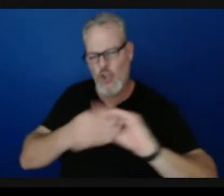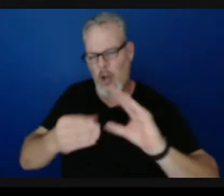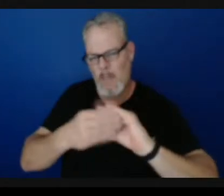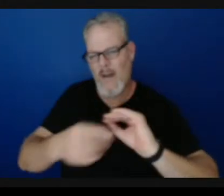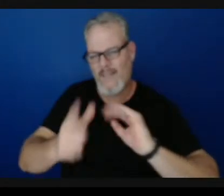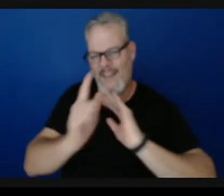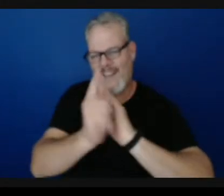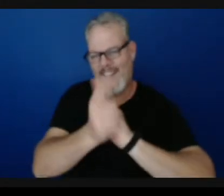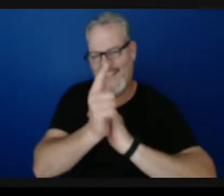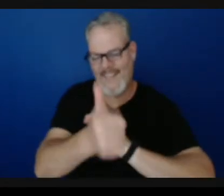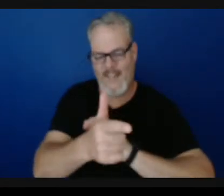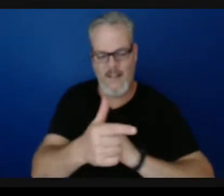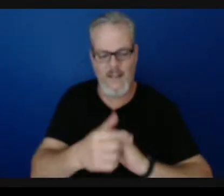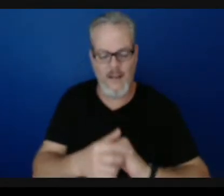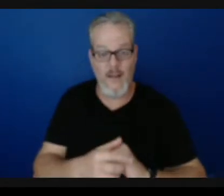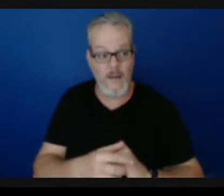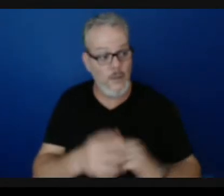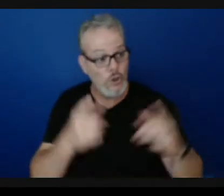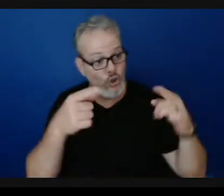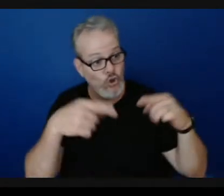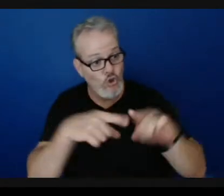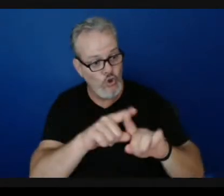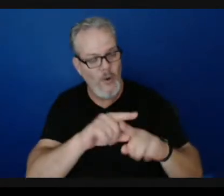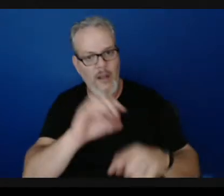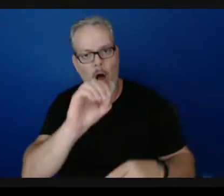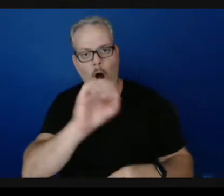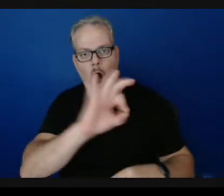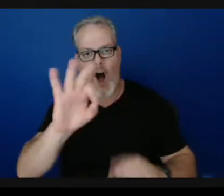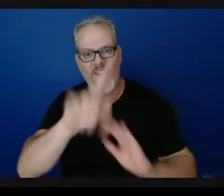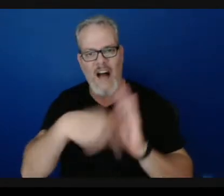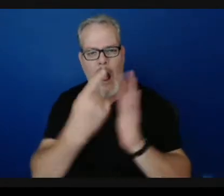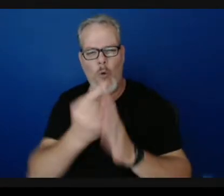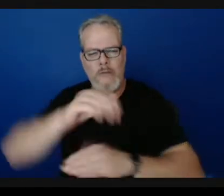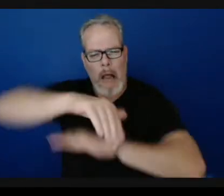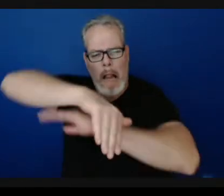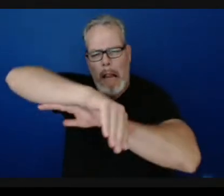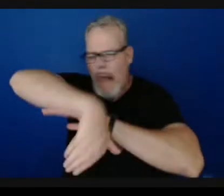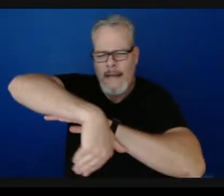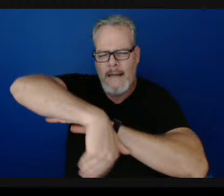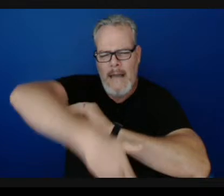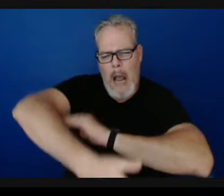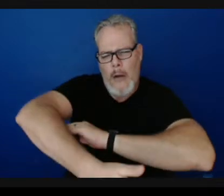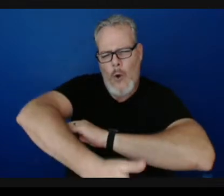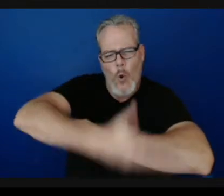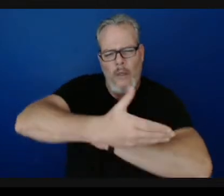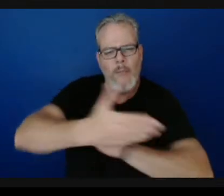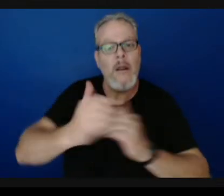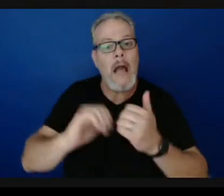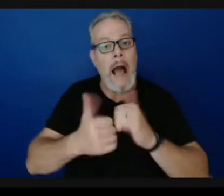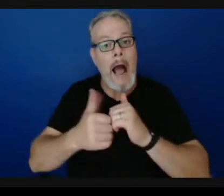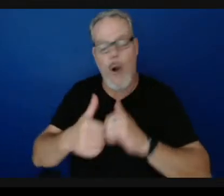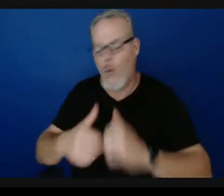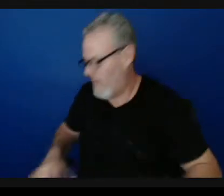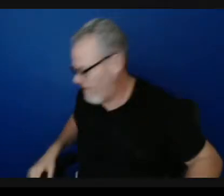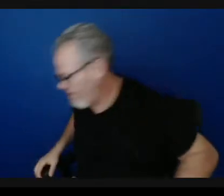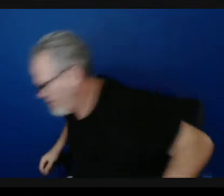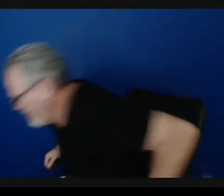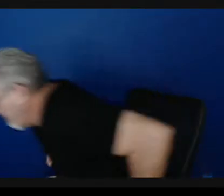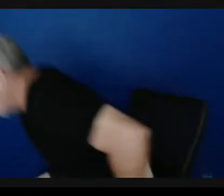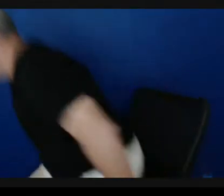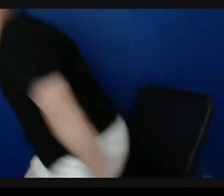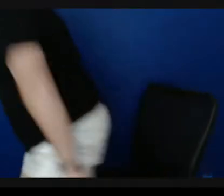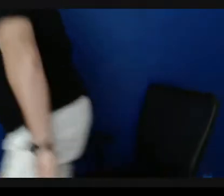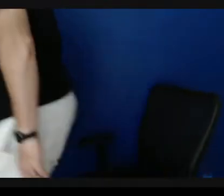But during these off hours, late at night, early in the morning, how is it? You're right. It is so much better for us to